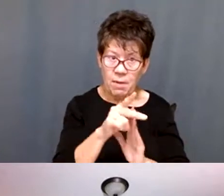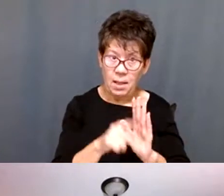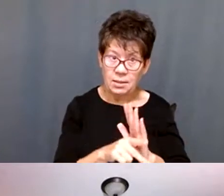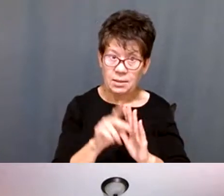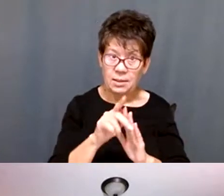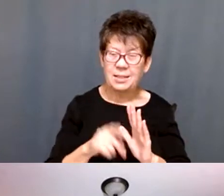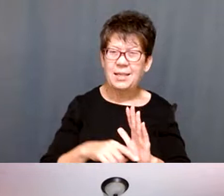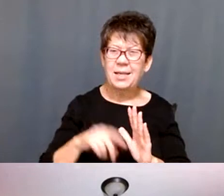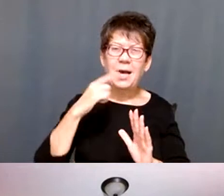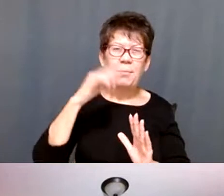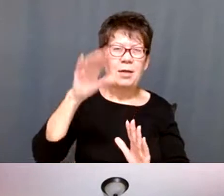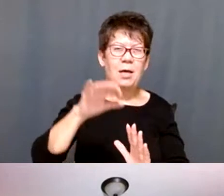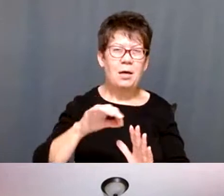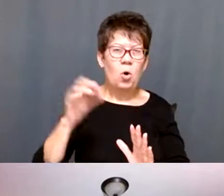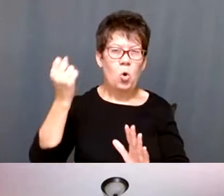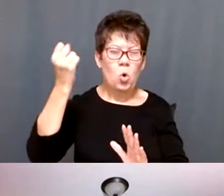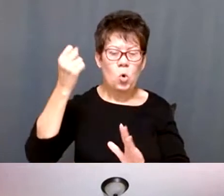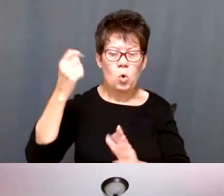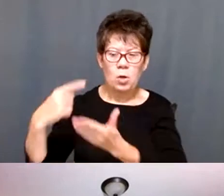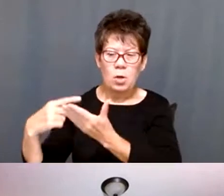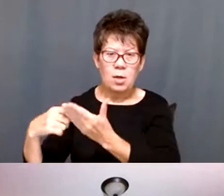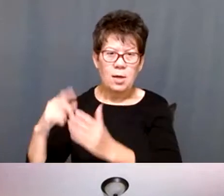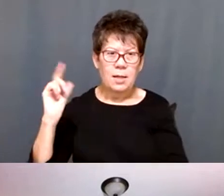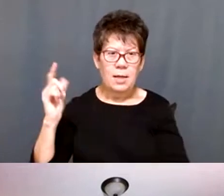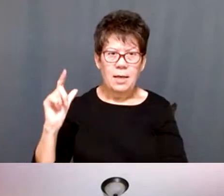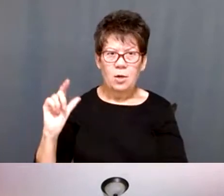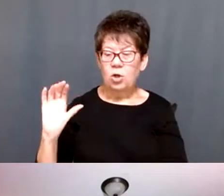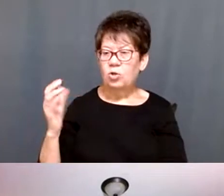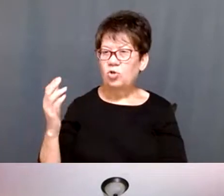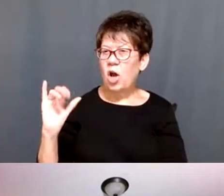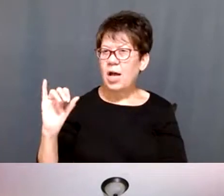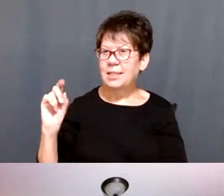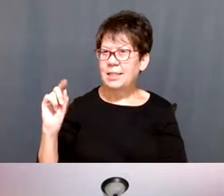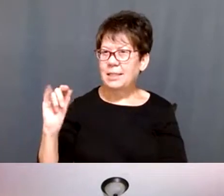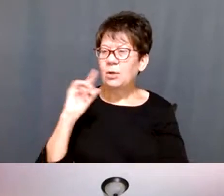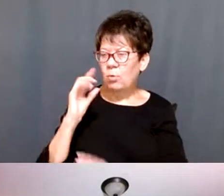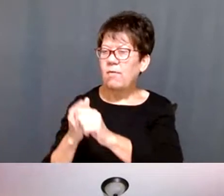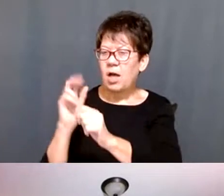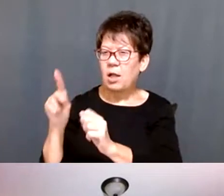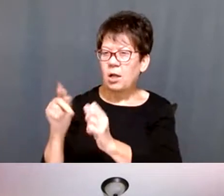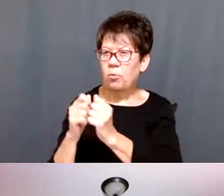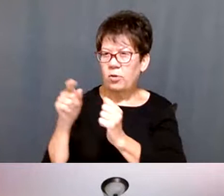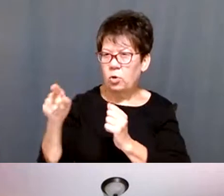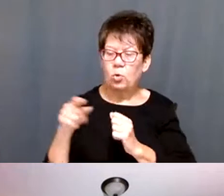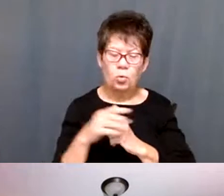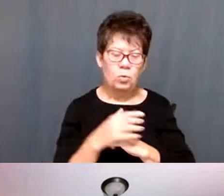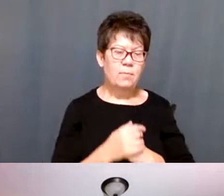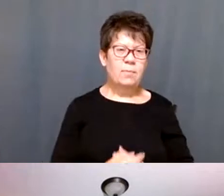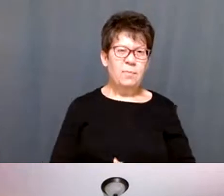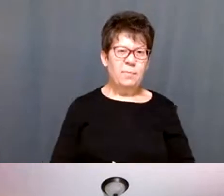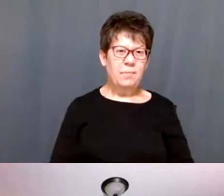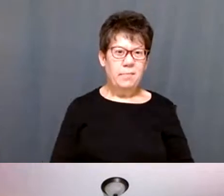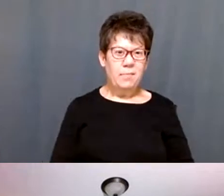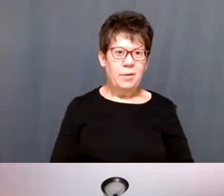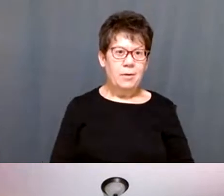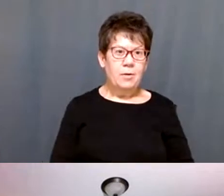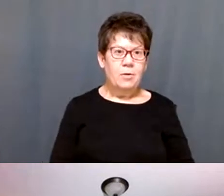one offline and Chastity, we will follow up with you on some information about this. But